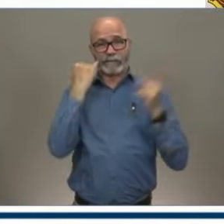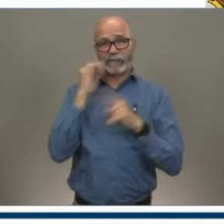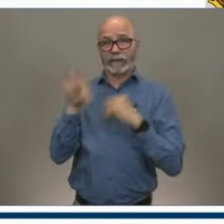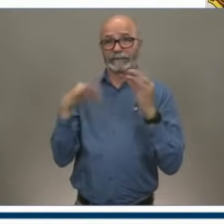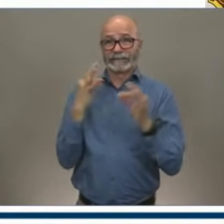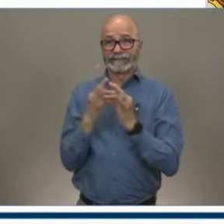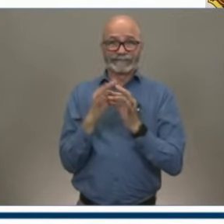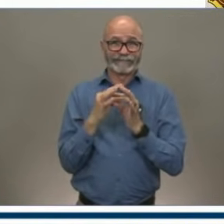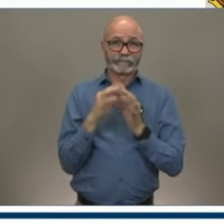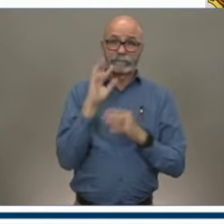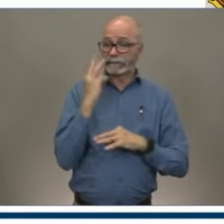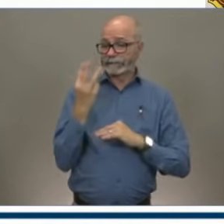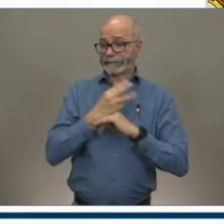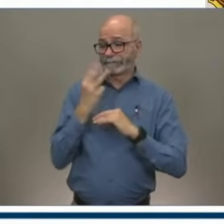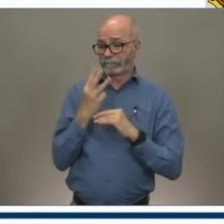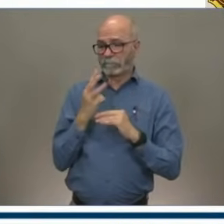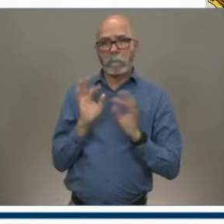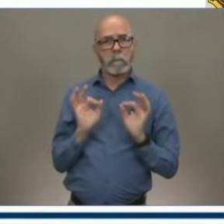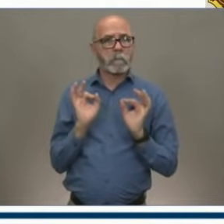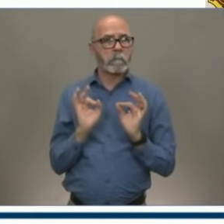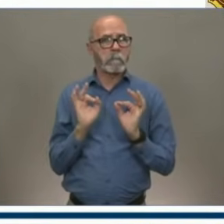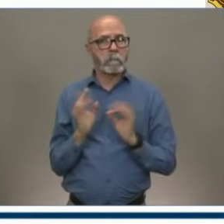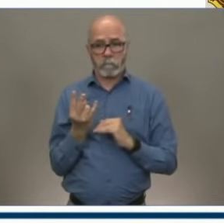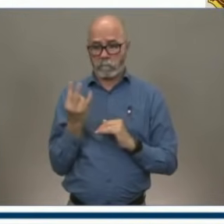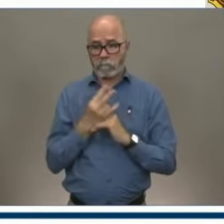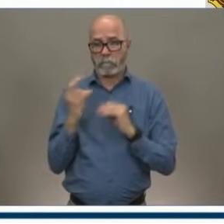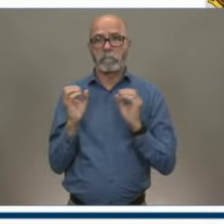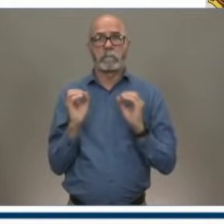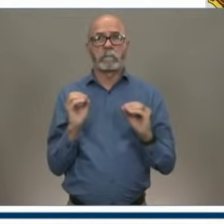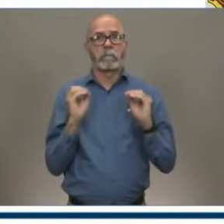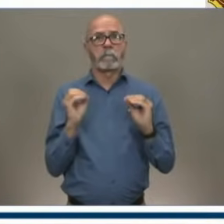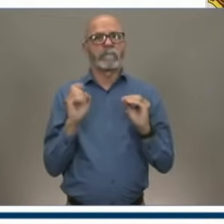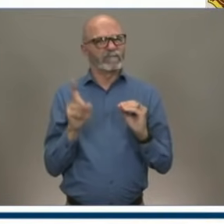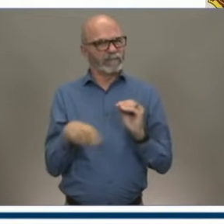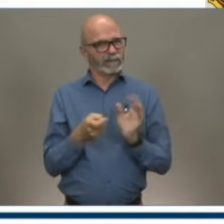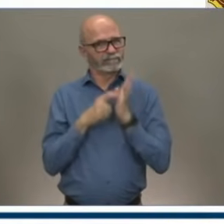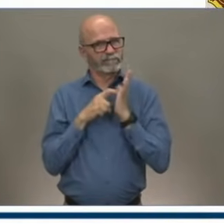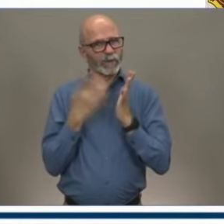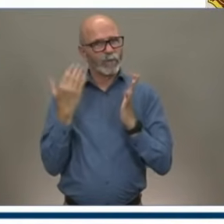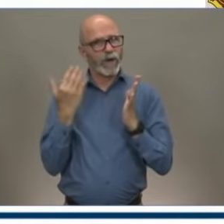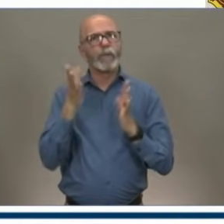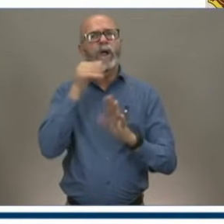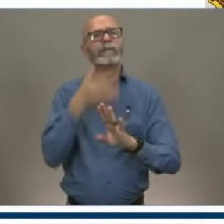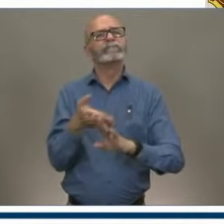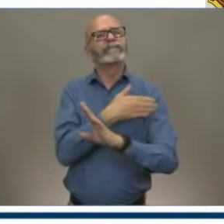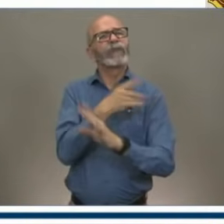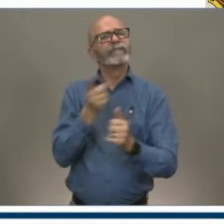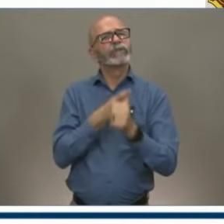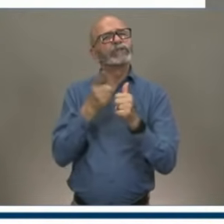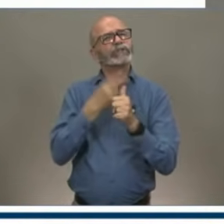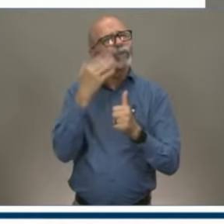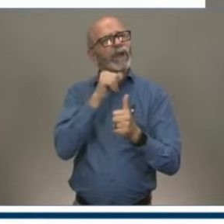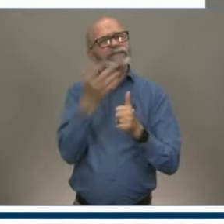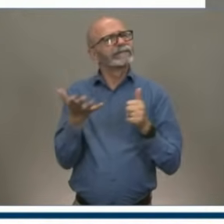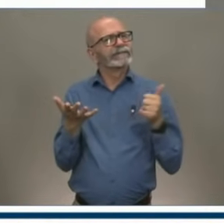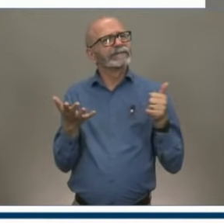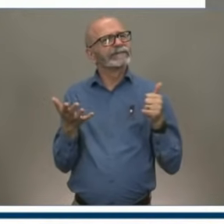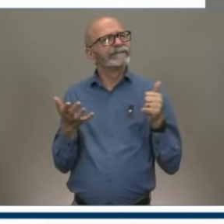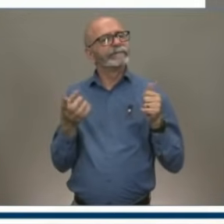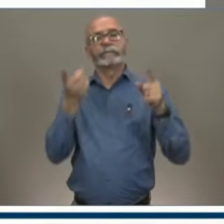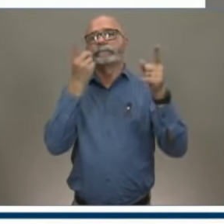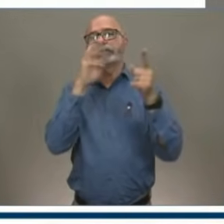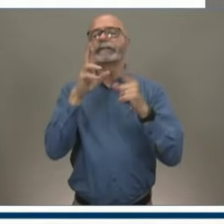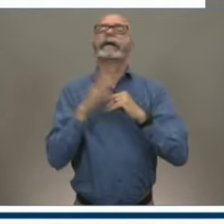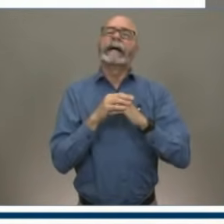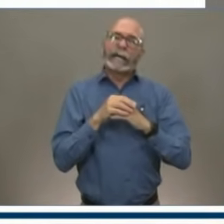that's something that's being brought in now and why it couldn't have been done earlier. So we've made substantive investments